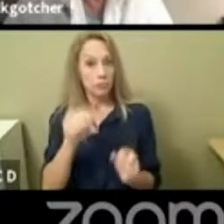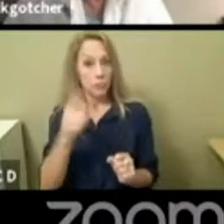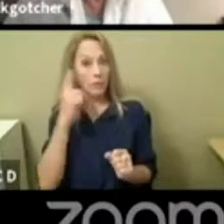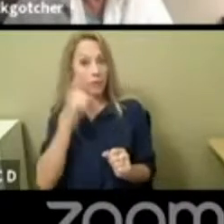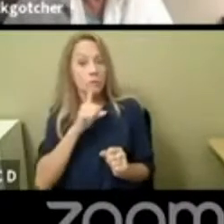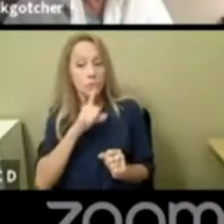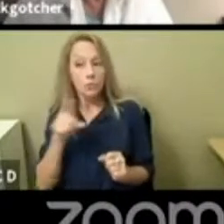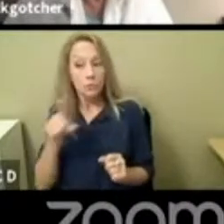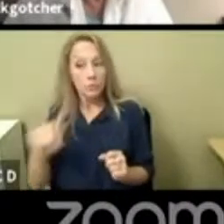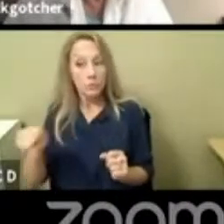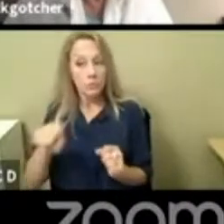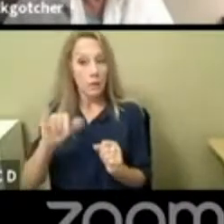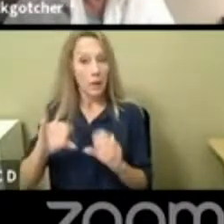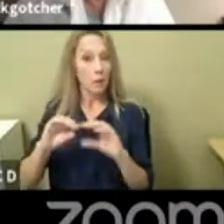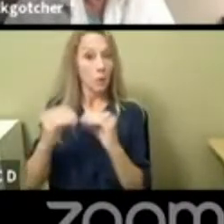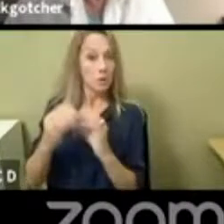would,